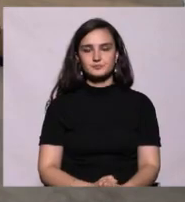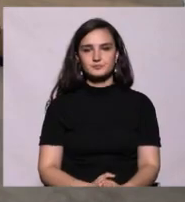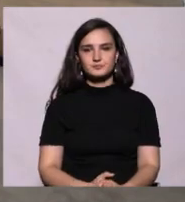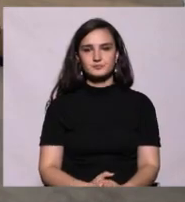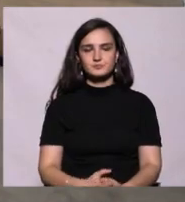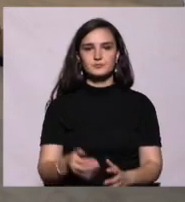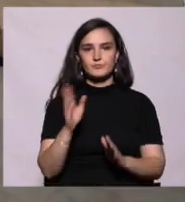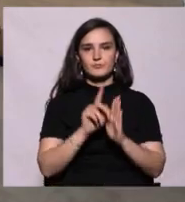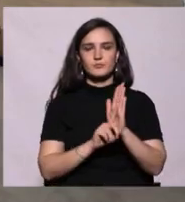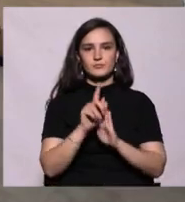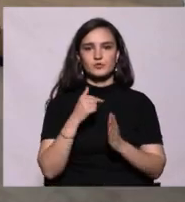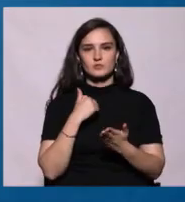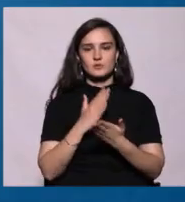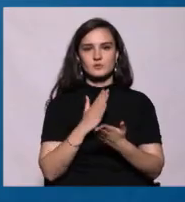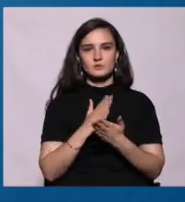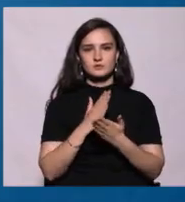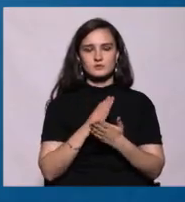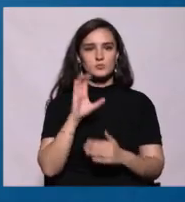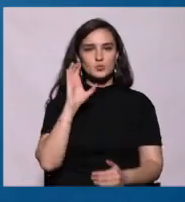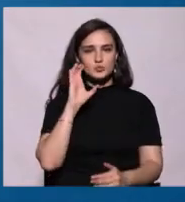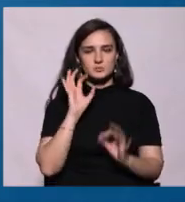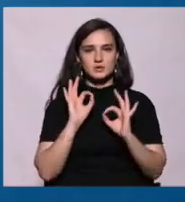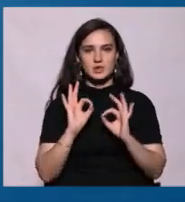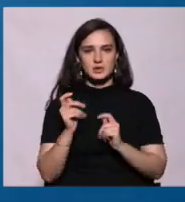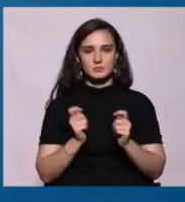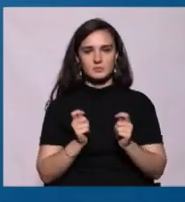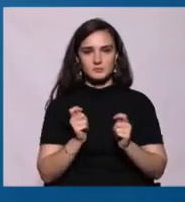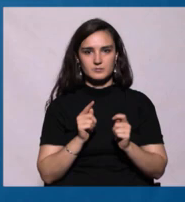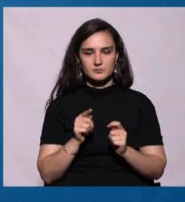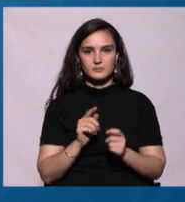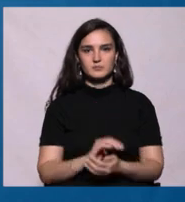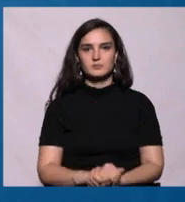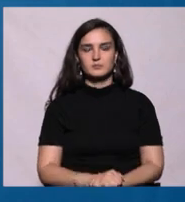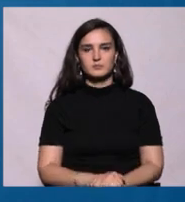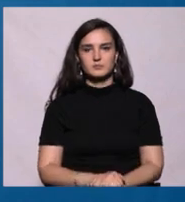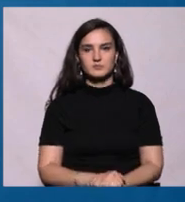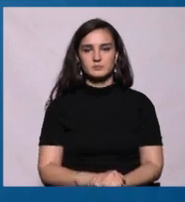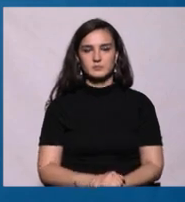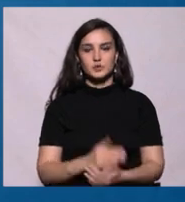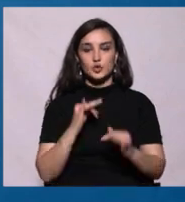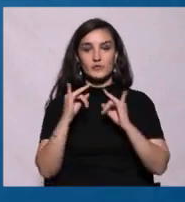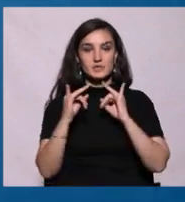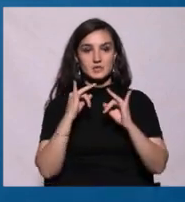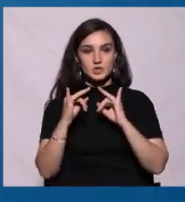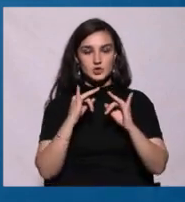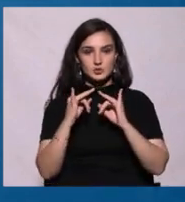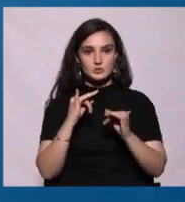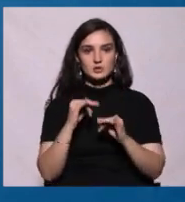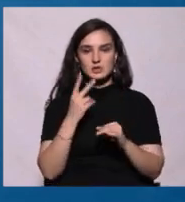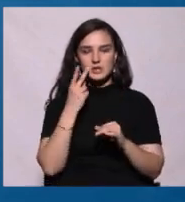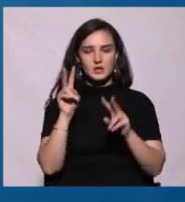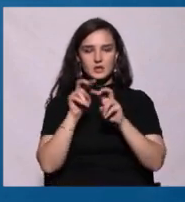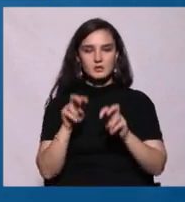let's start. We have here listen carefully, Greet the customer. end the conversation. Find out